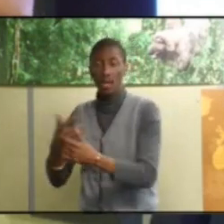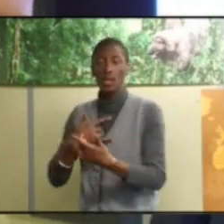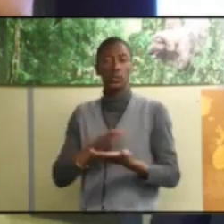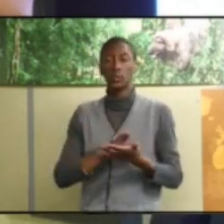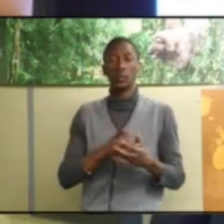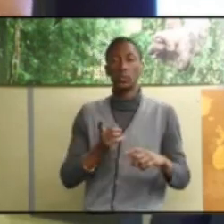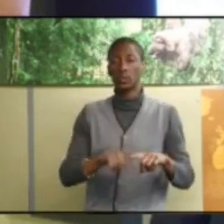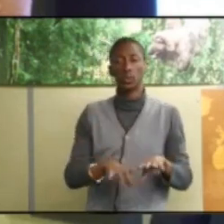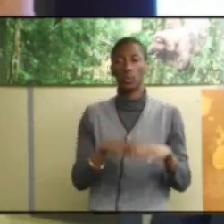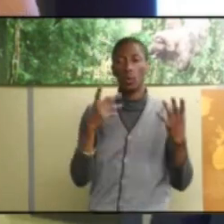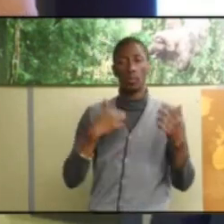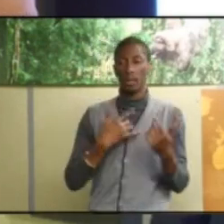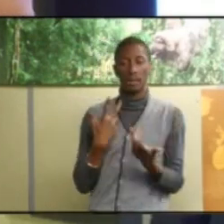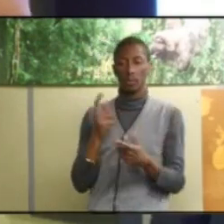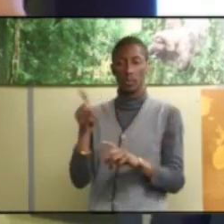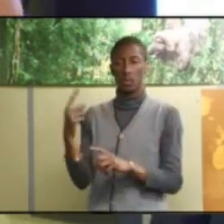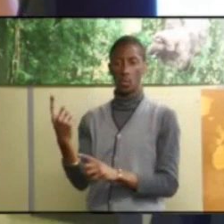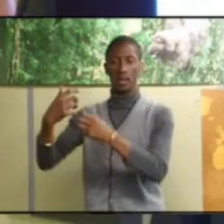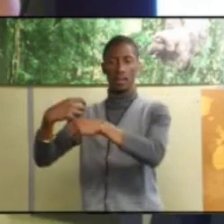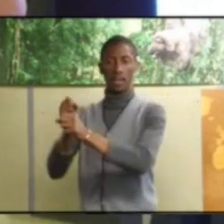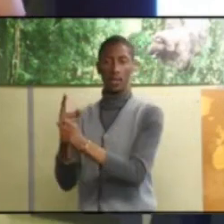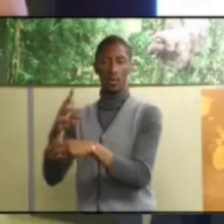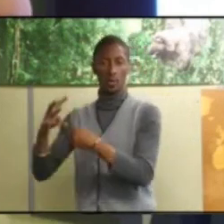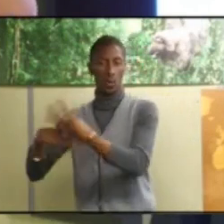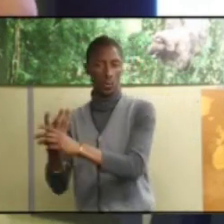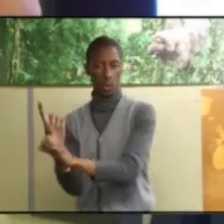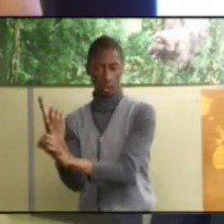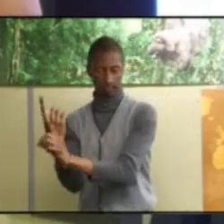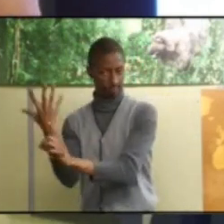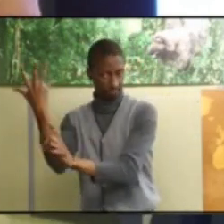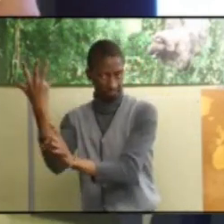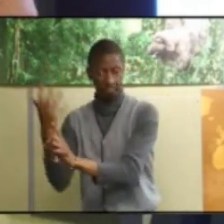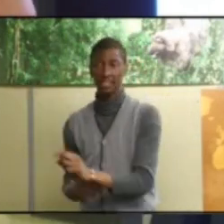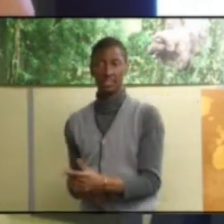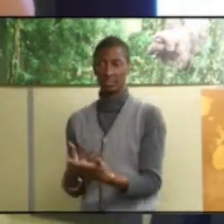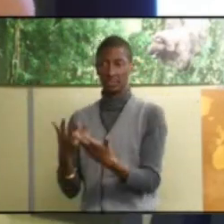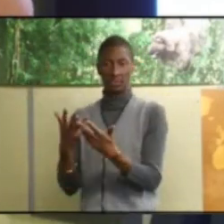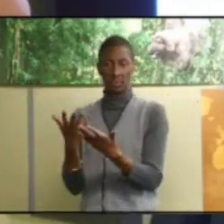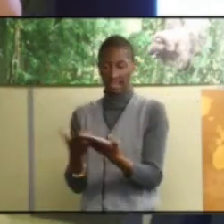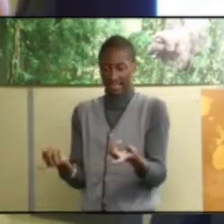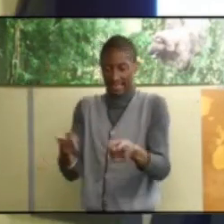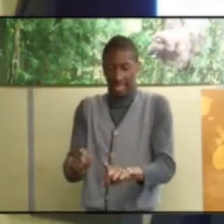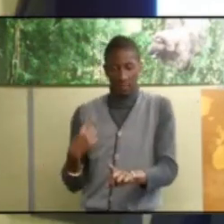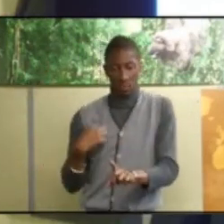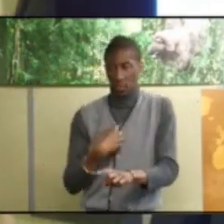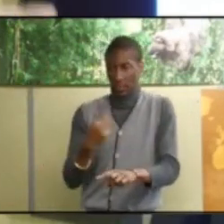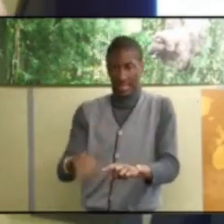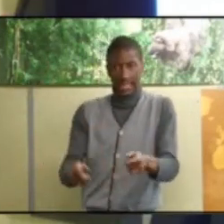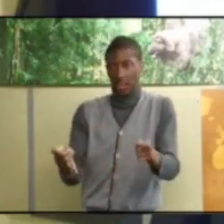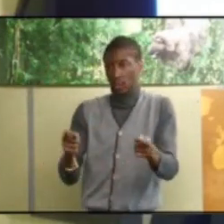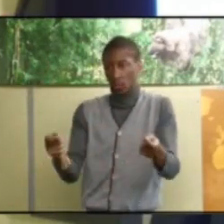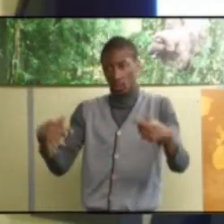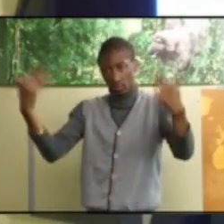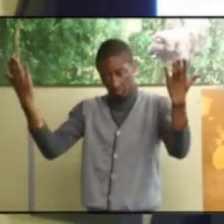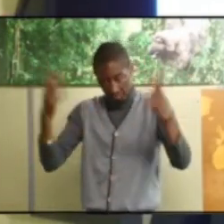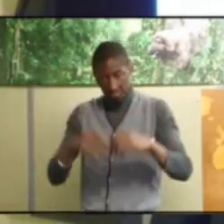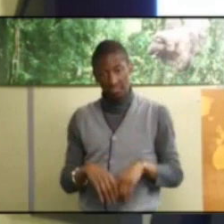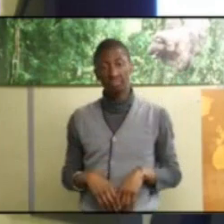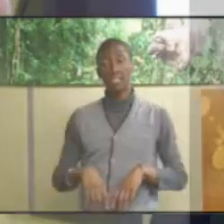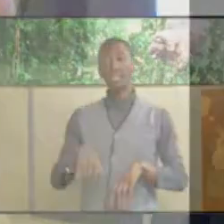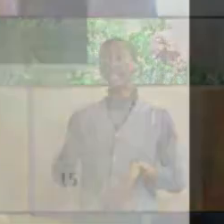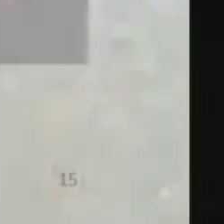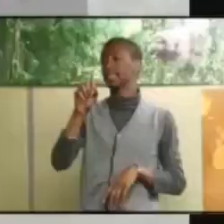one manufacturer in the world at that point. So things happen that are out of our control. Smithsonian will